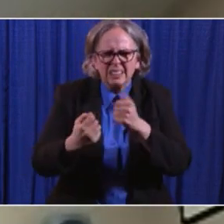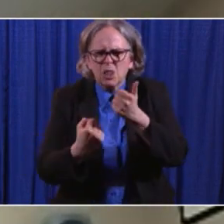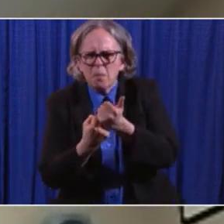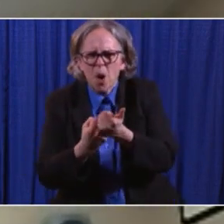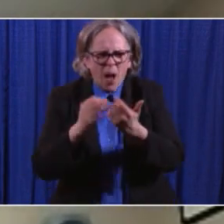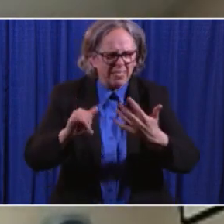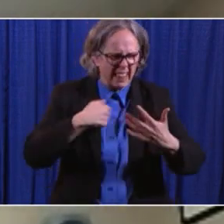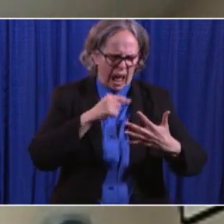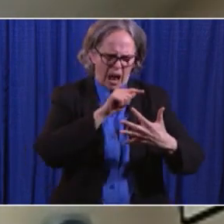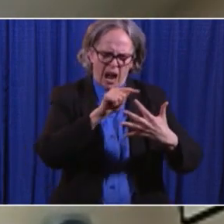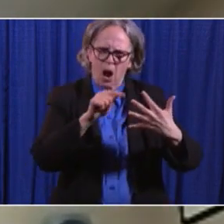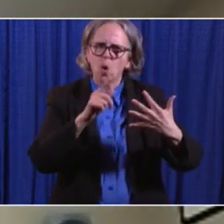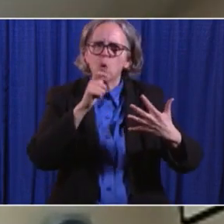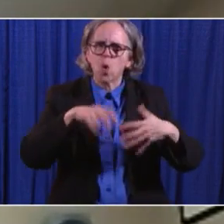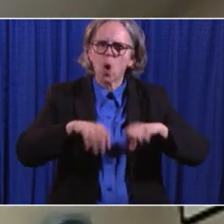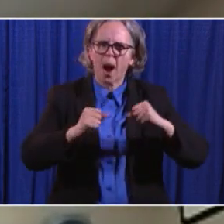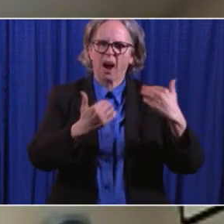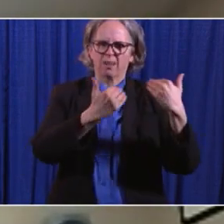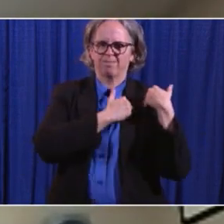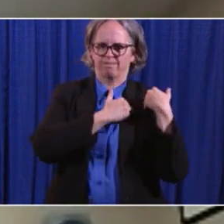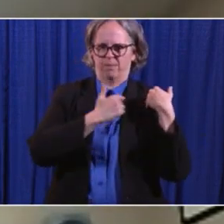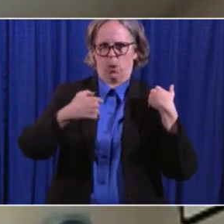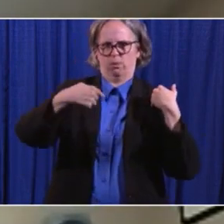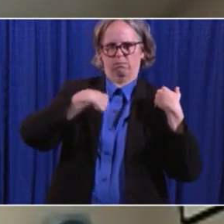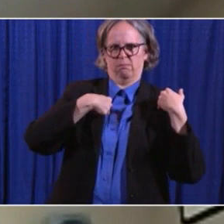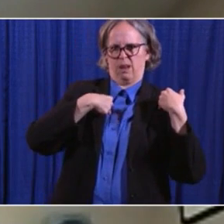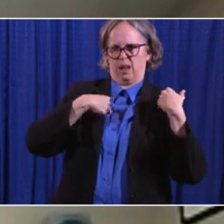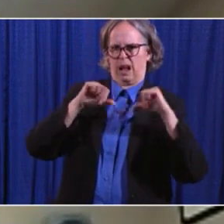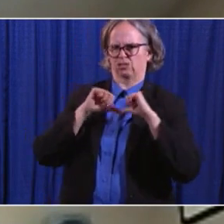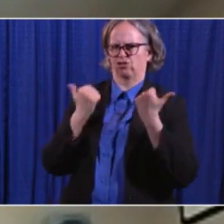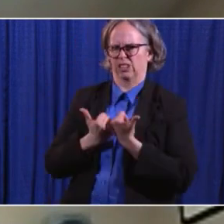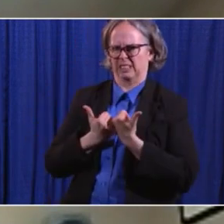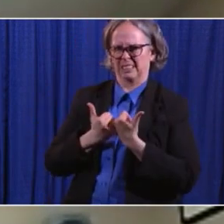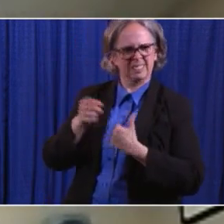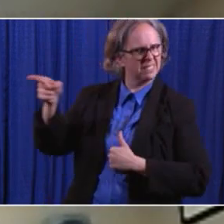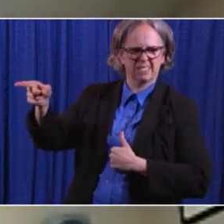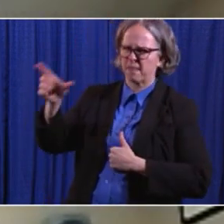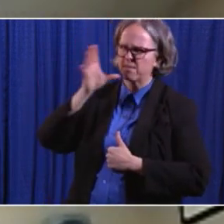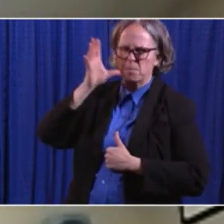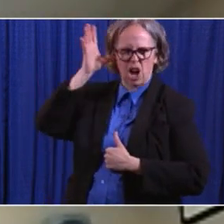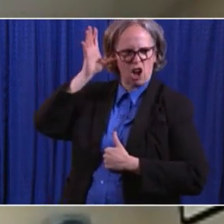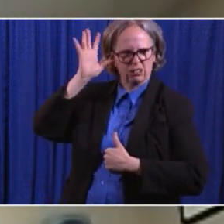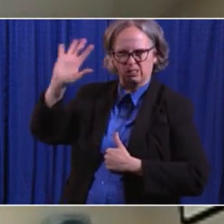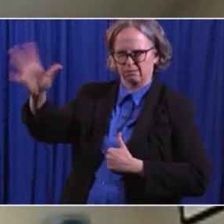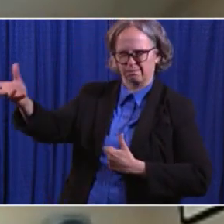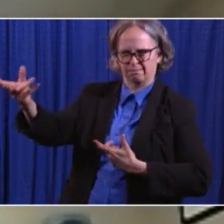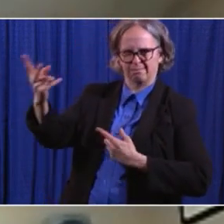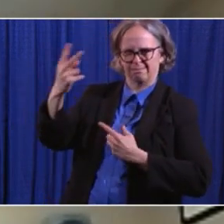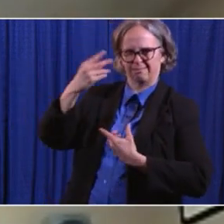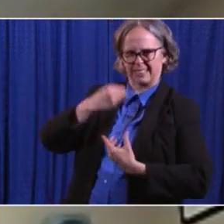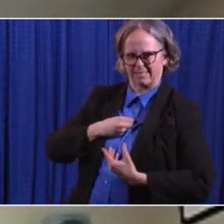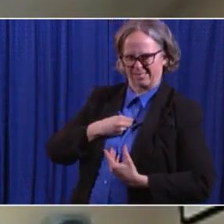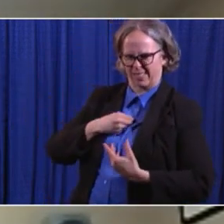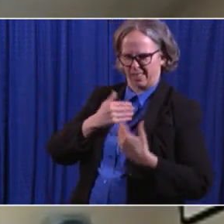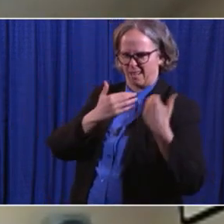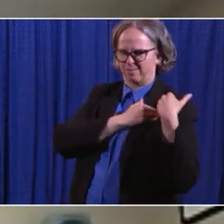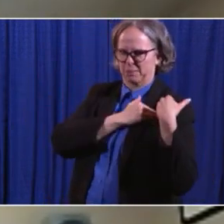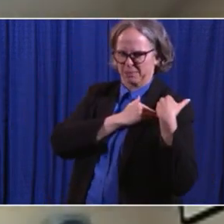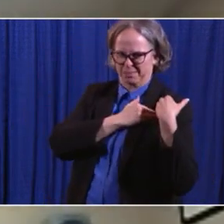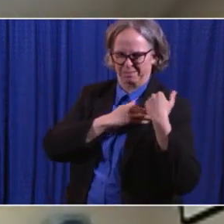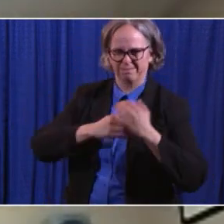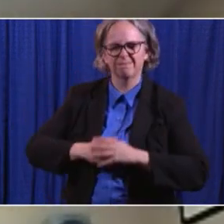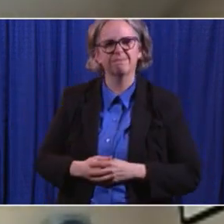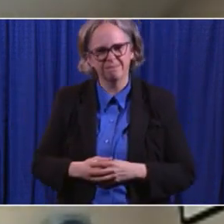well aware, children coming into our care for whatever reason, generally through no fault of the parents in the cases